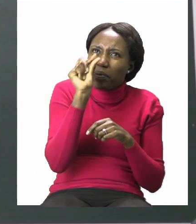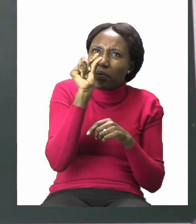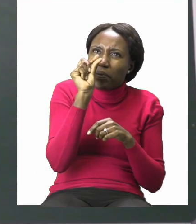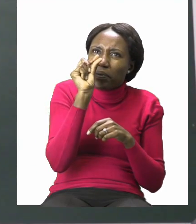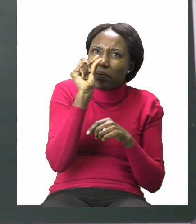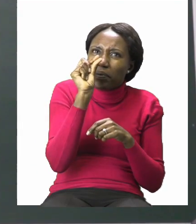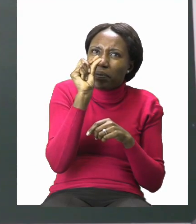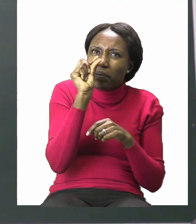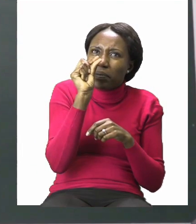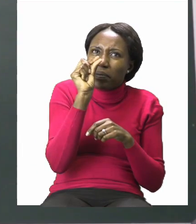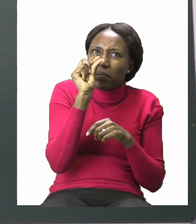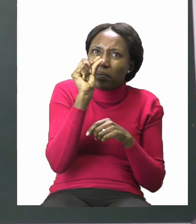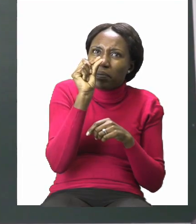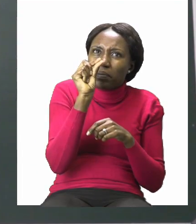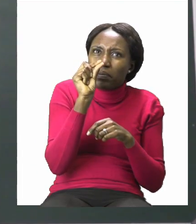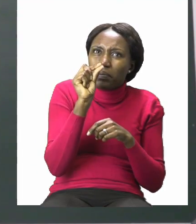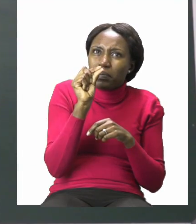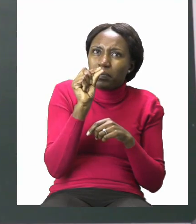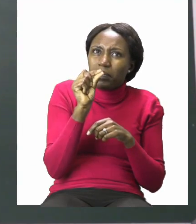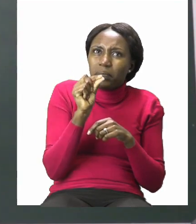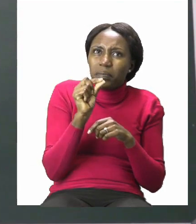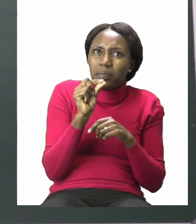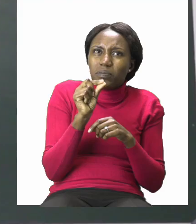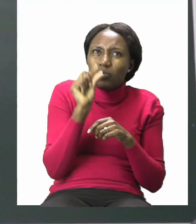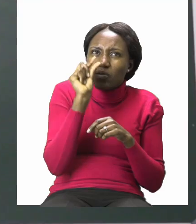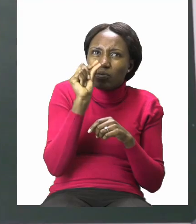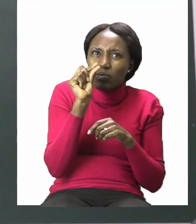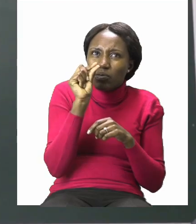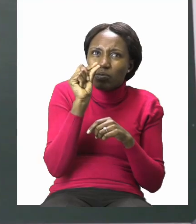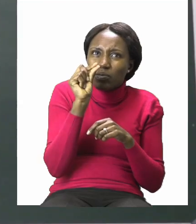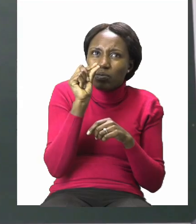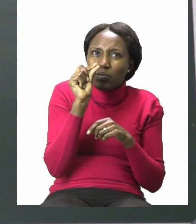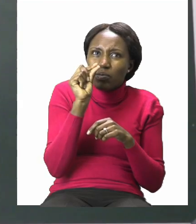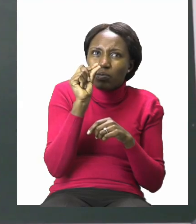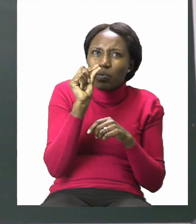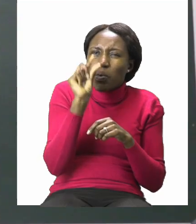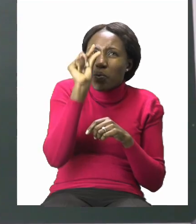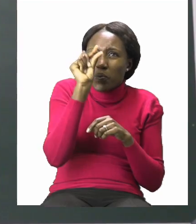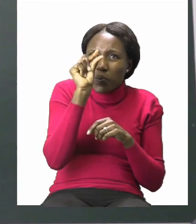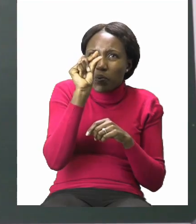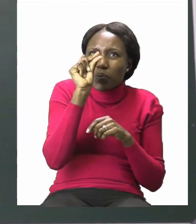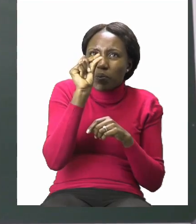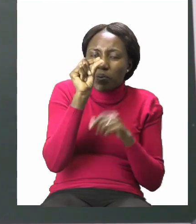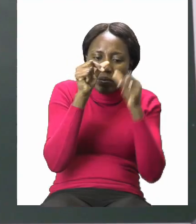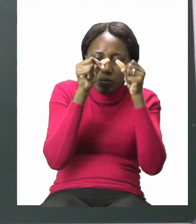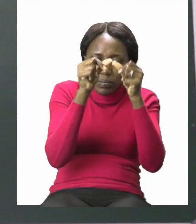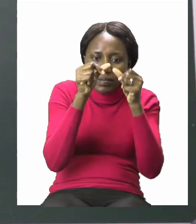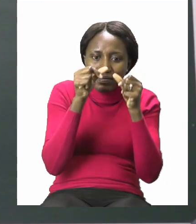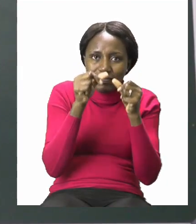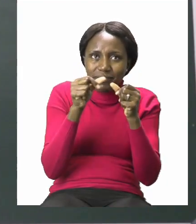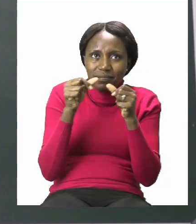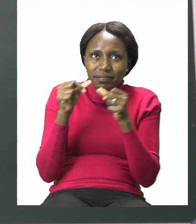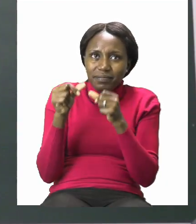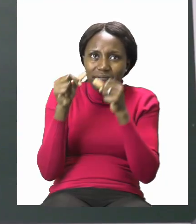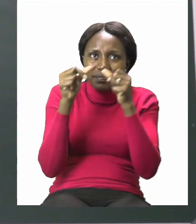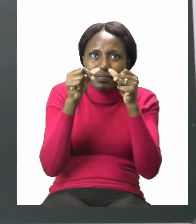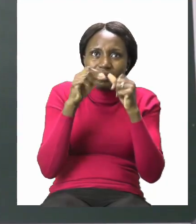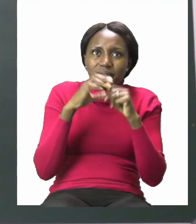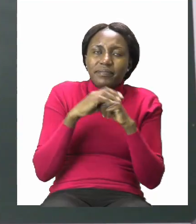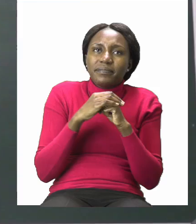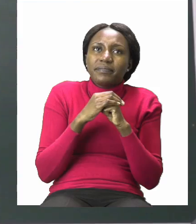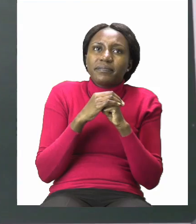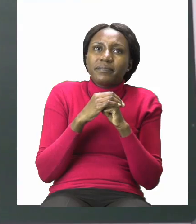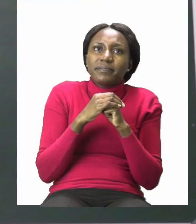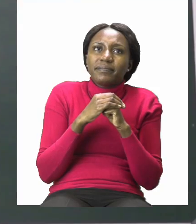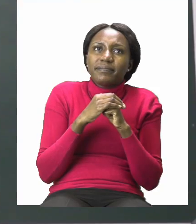For example, these pieces that I have cut are very, very small. So these are the ones that you can use